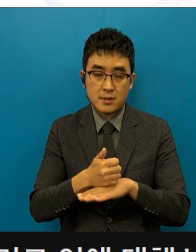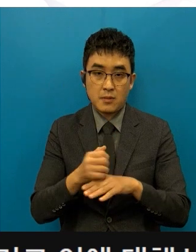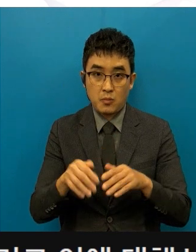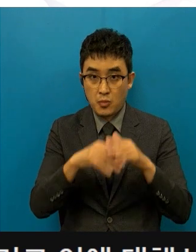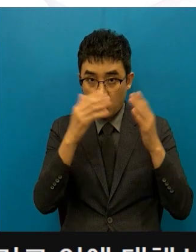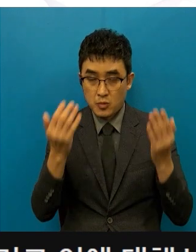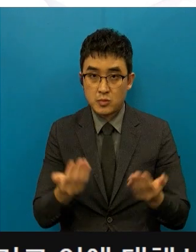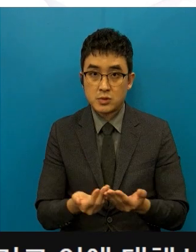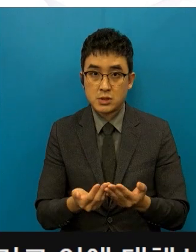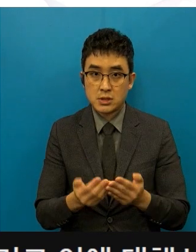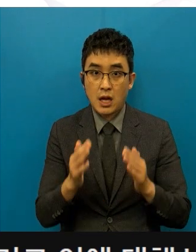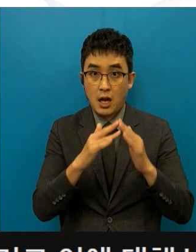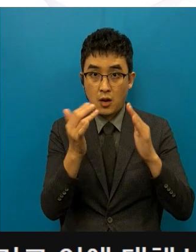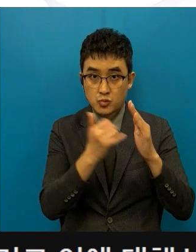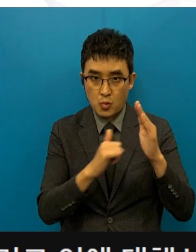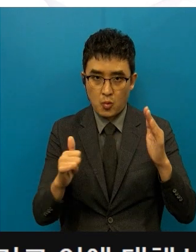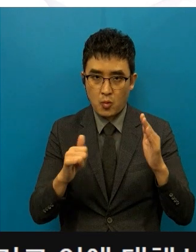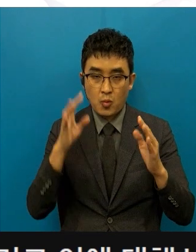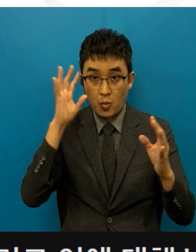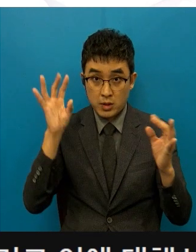So yes, in our